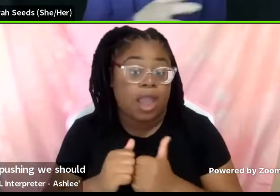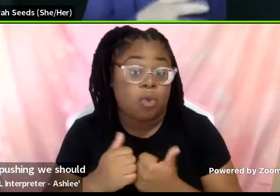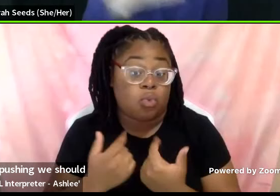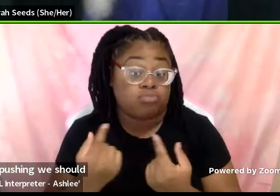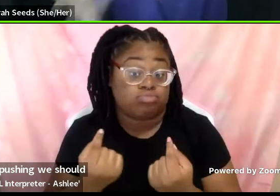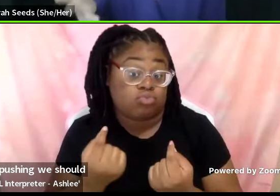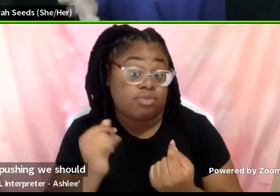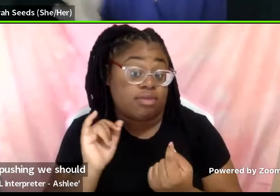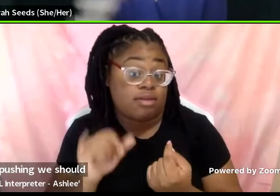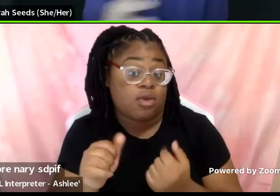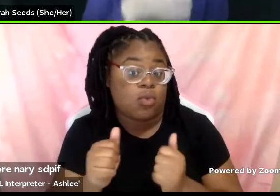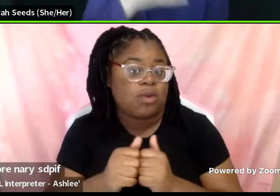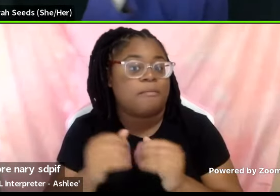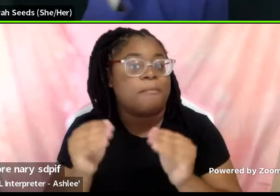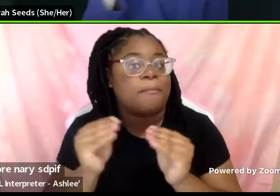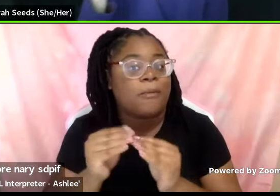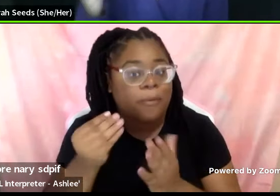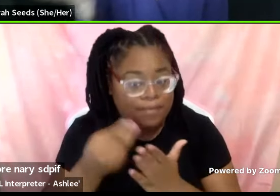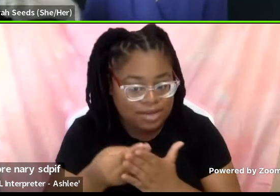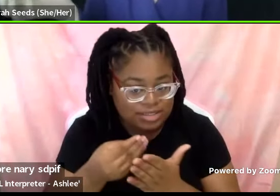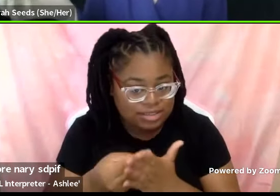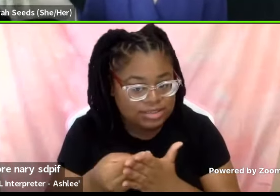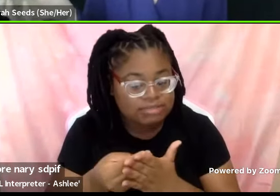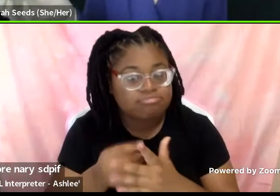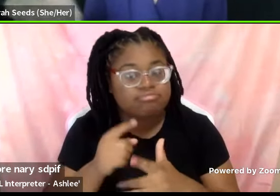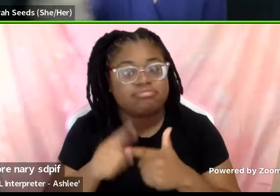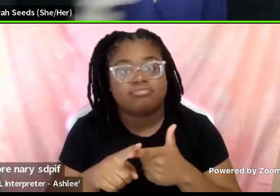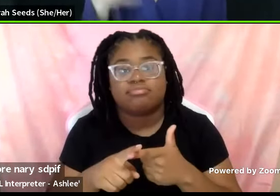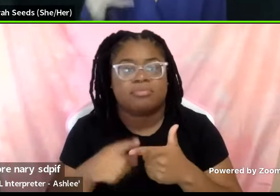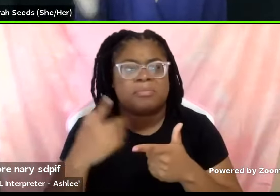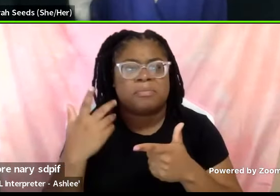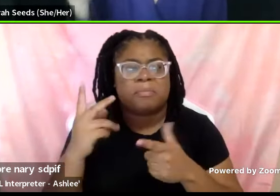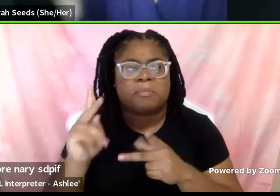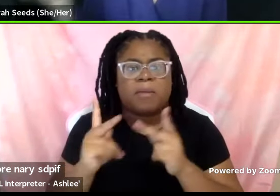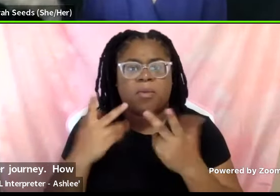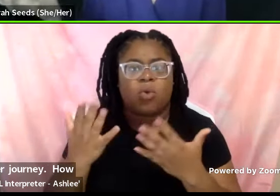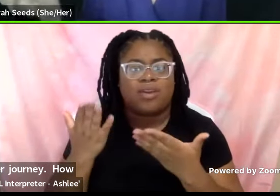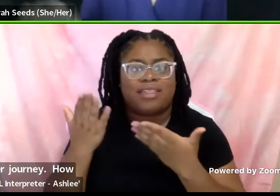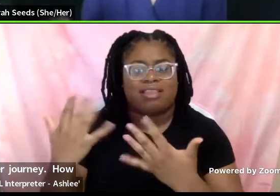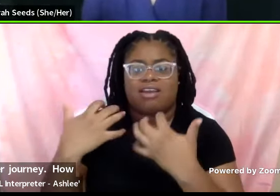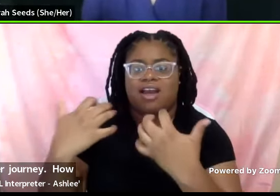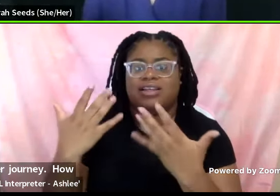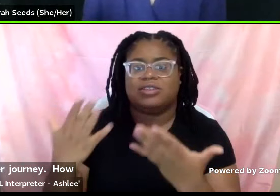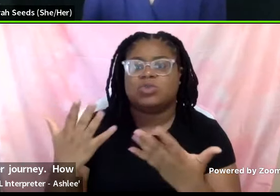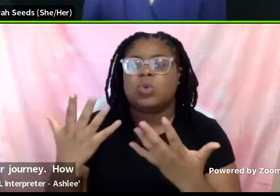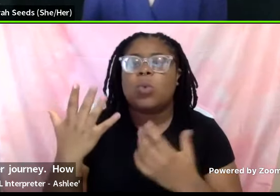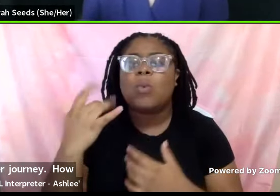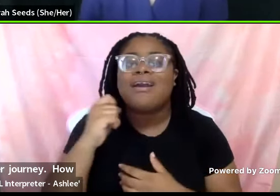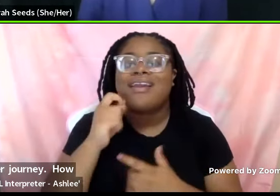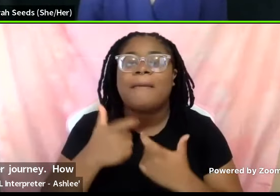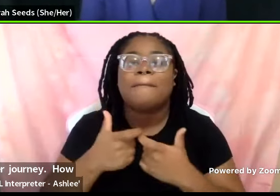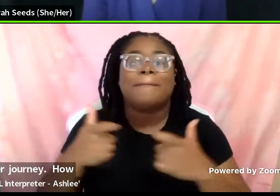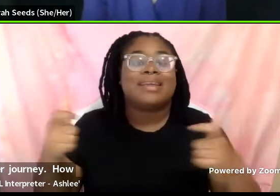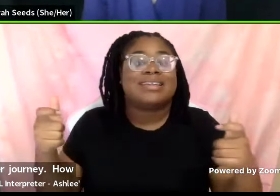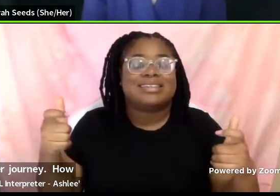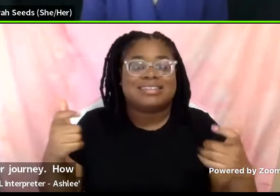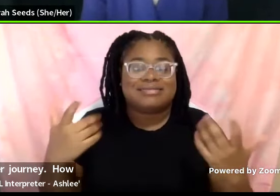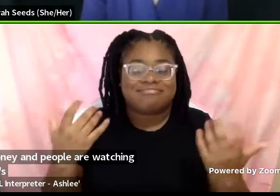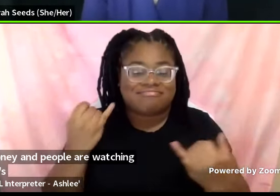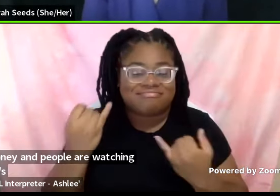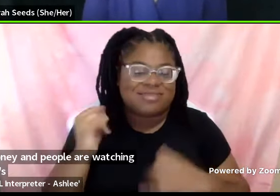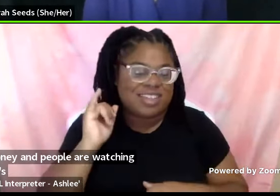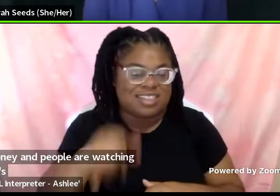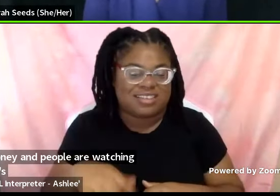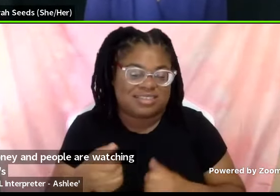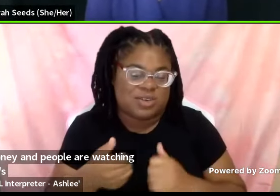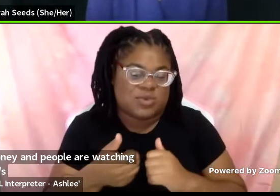with even more money? And people are already watching it. So why don't we make something even bigger? And that's kind of how this one came about. So,